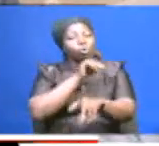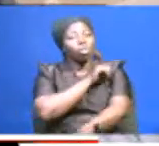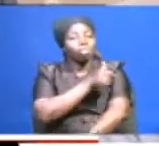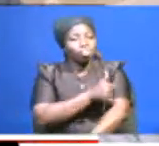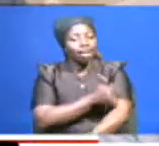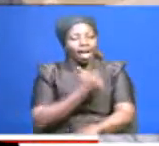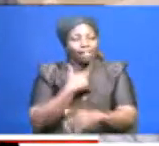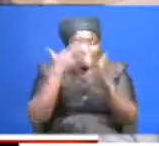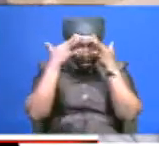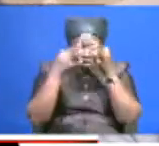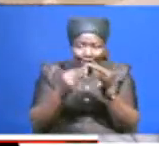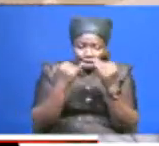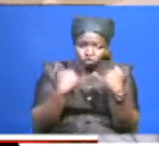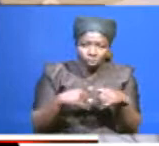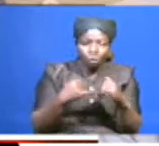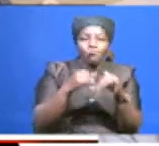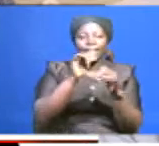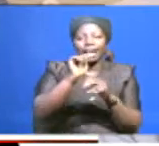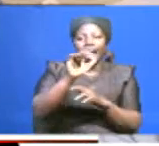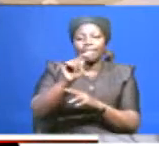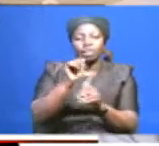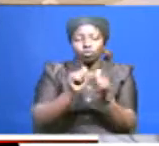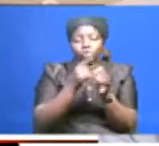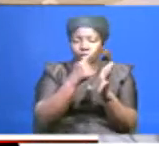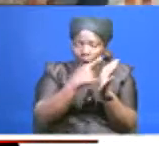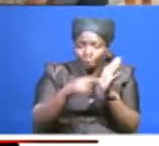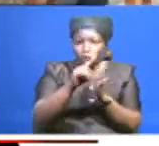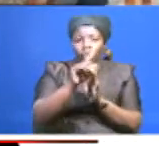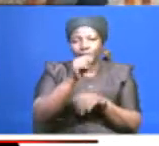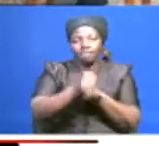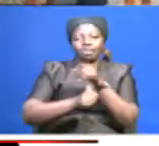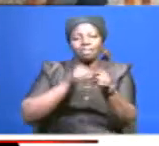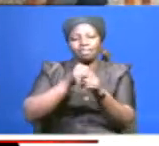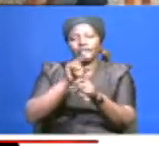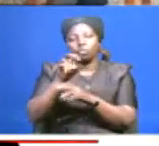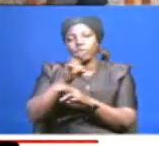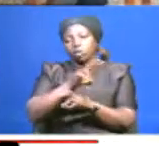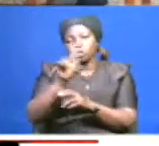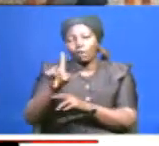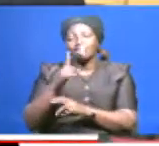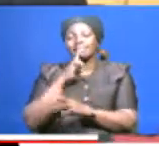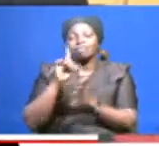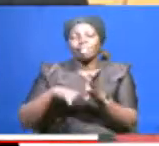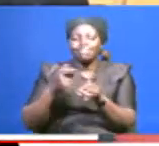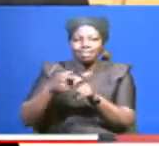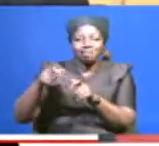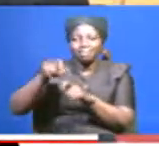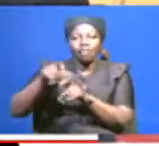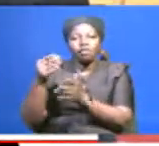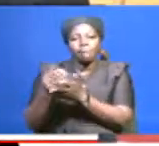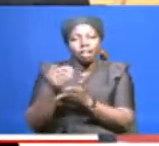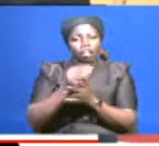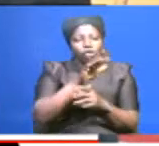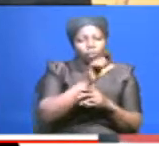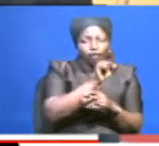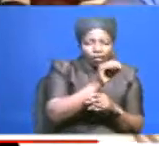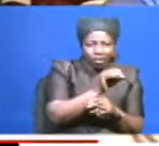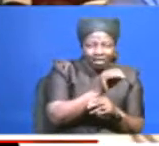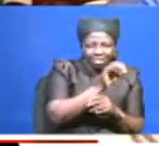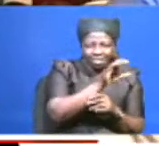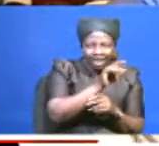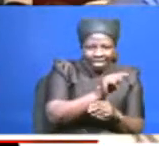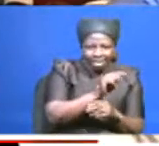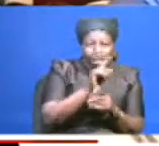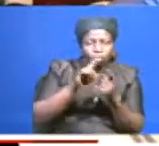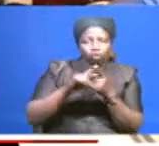act that was passed in 2021. They say the increment of the tariffs from 50 cents to 5 shillings per cubic